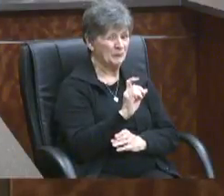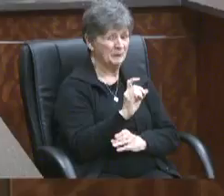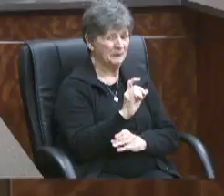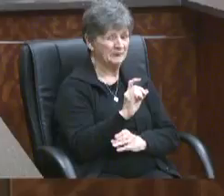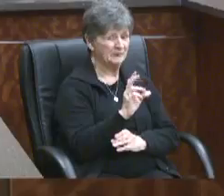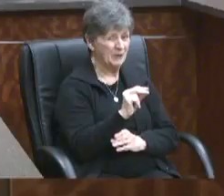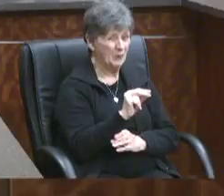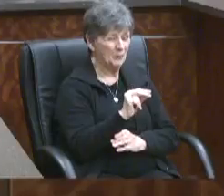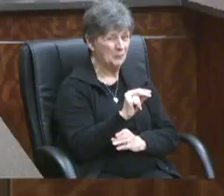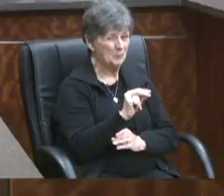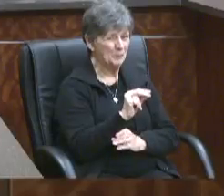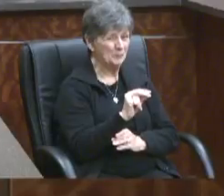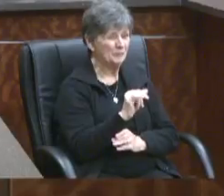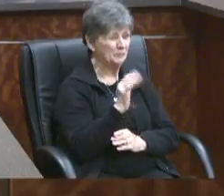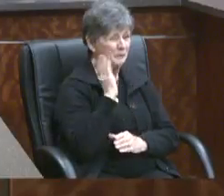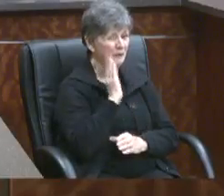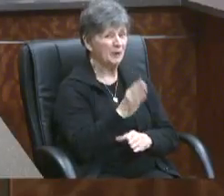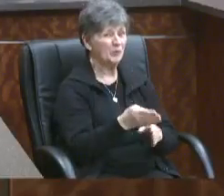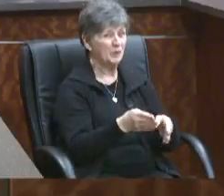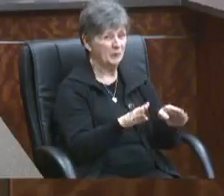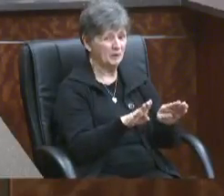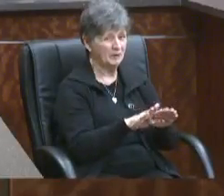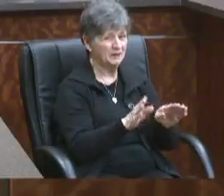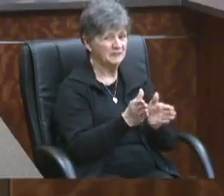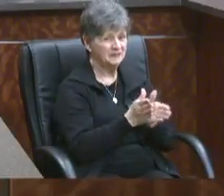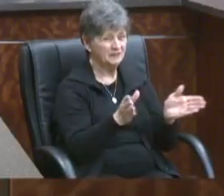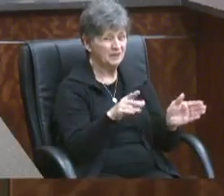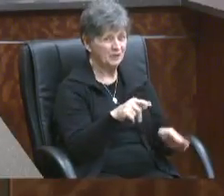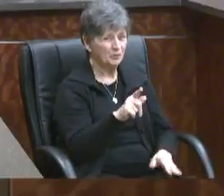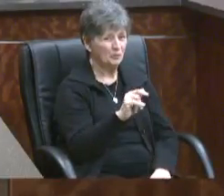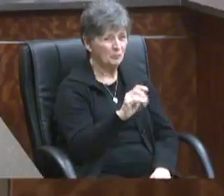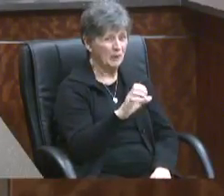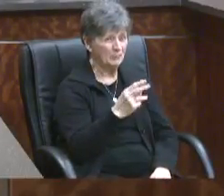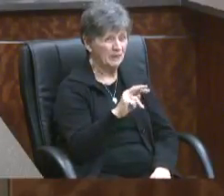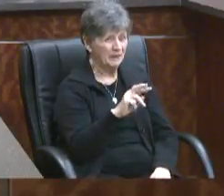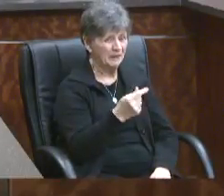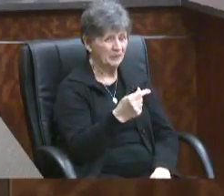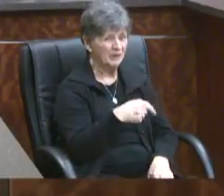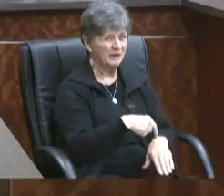Seeing no one, I will close the general public hearing at 5:15.